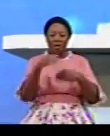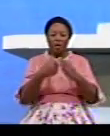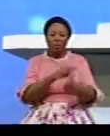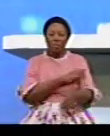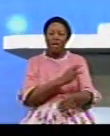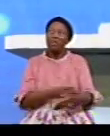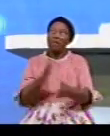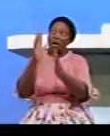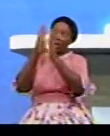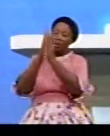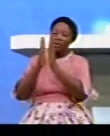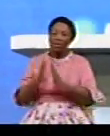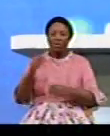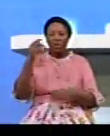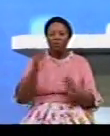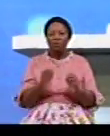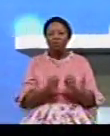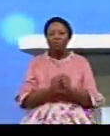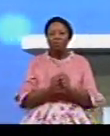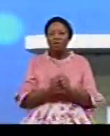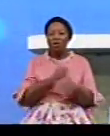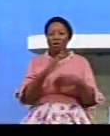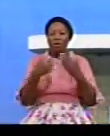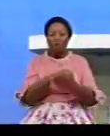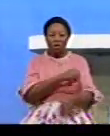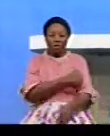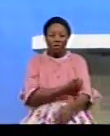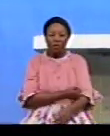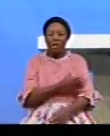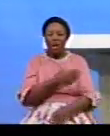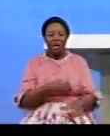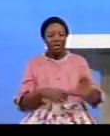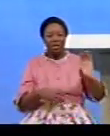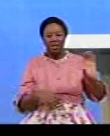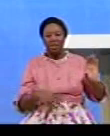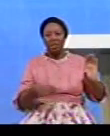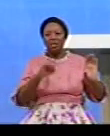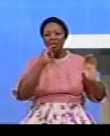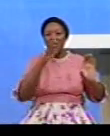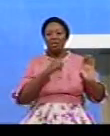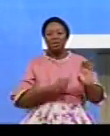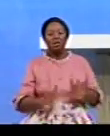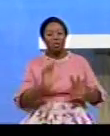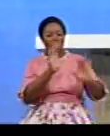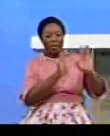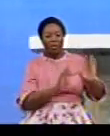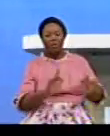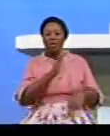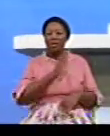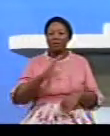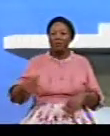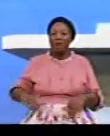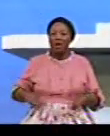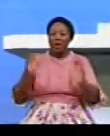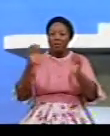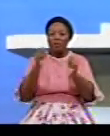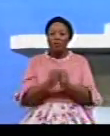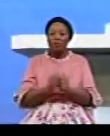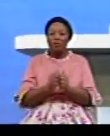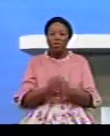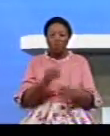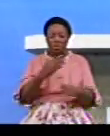I. I want restoration. Purge me with hyssop, and I shall be clean. Wash